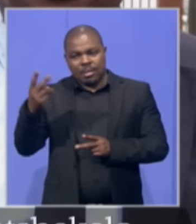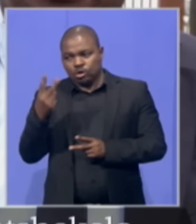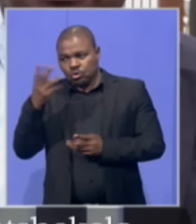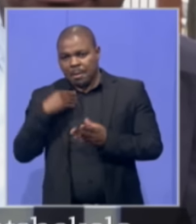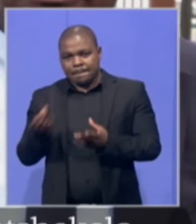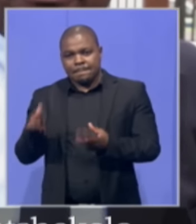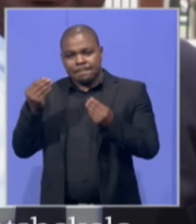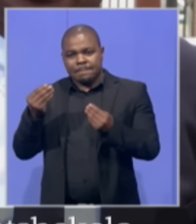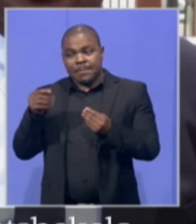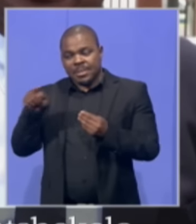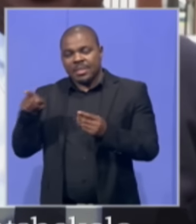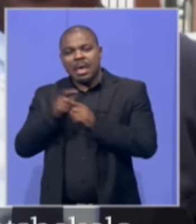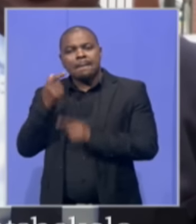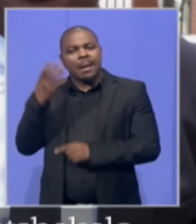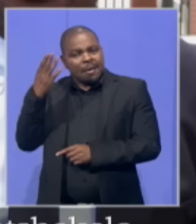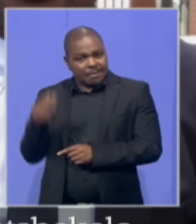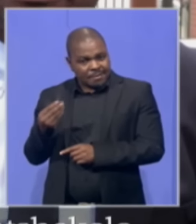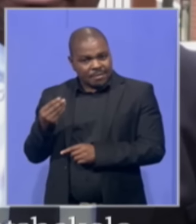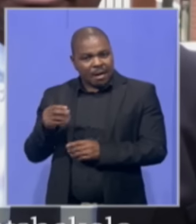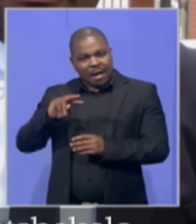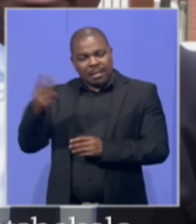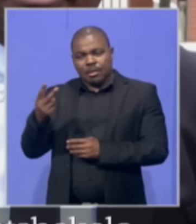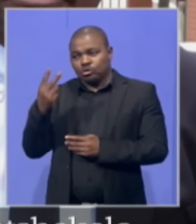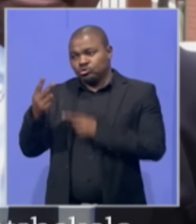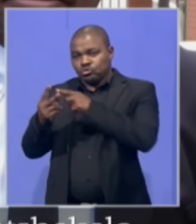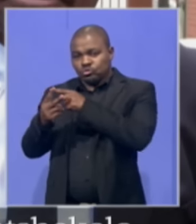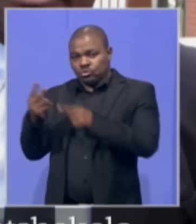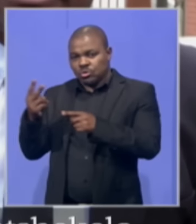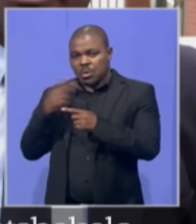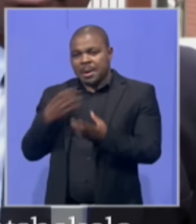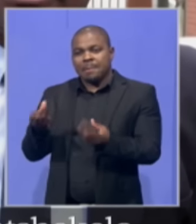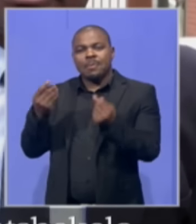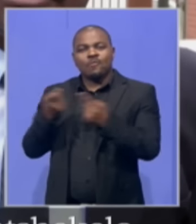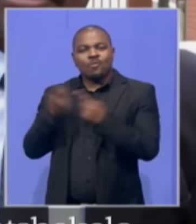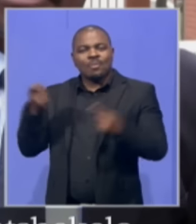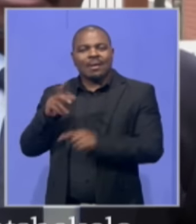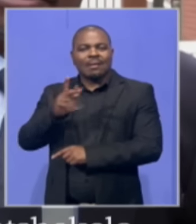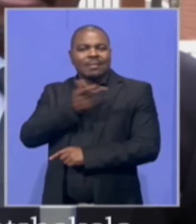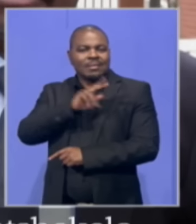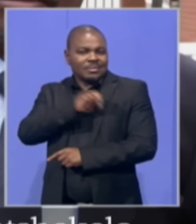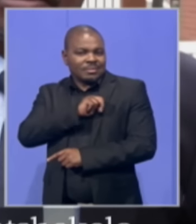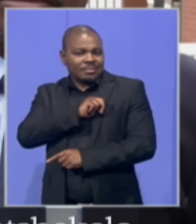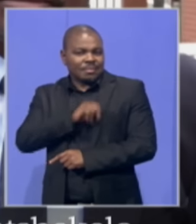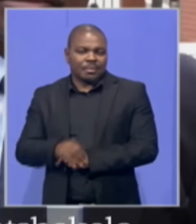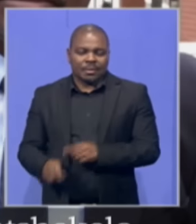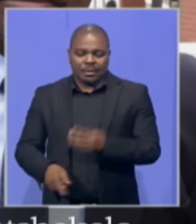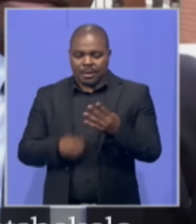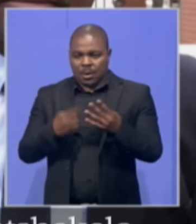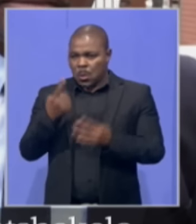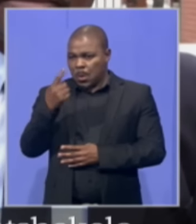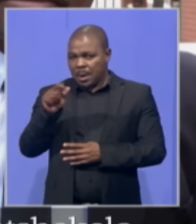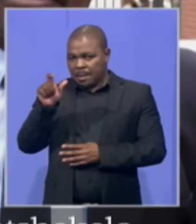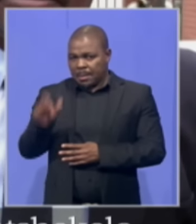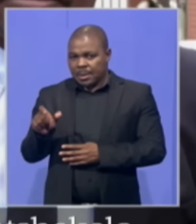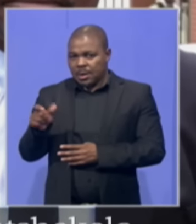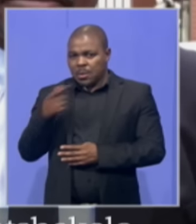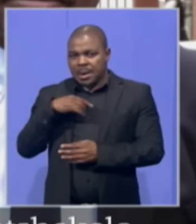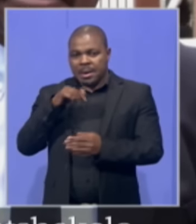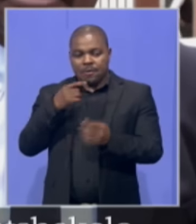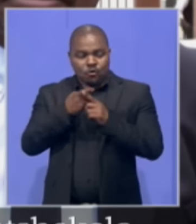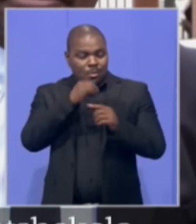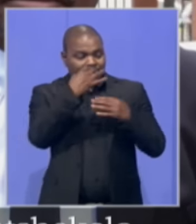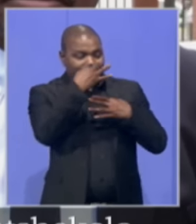in possession of the firearms, and the other two was in KZN, and then the one that has been coming from jail.